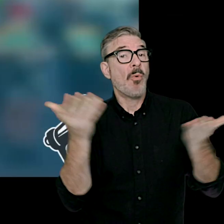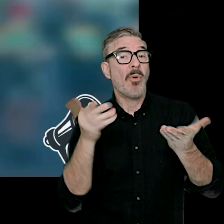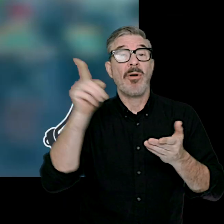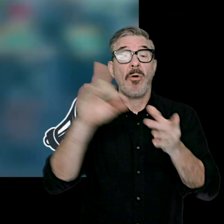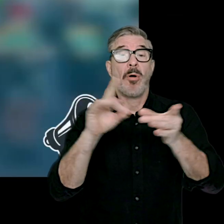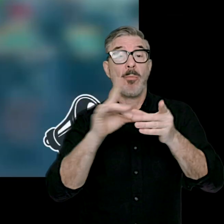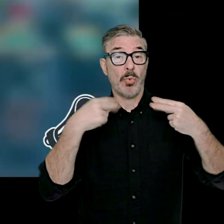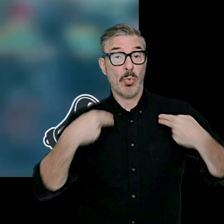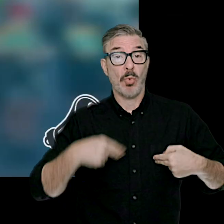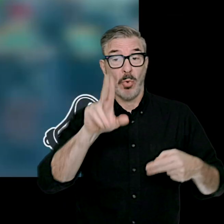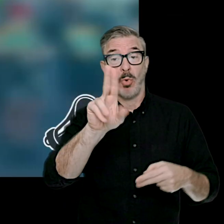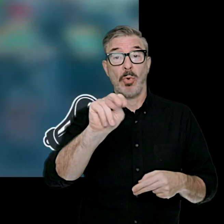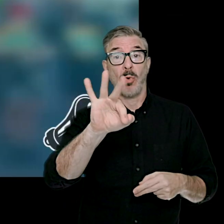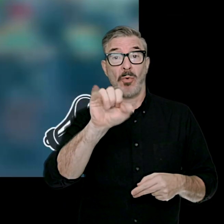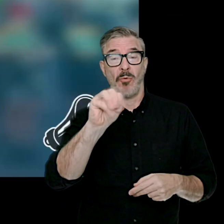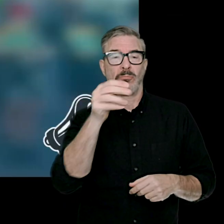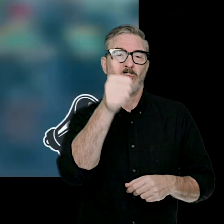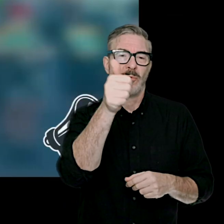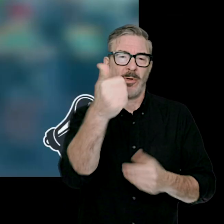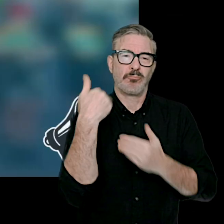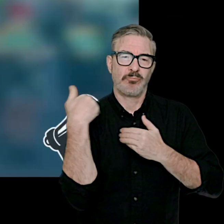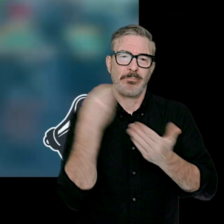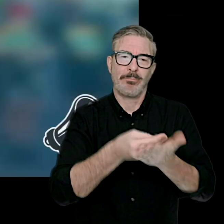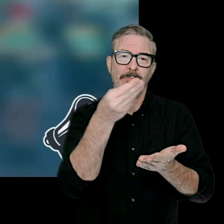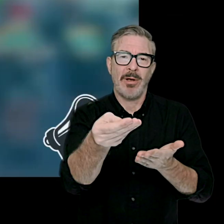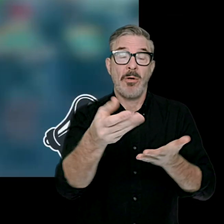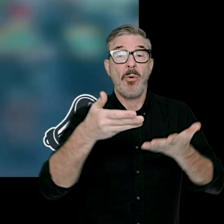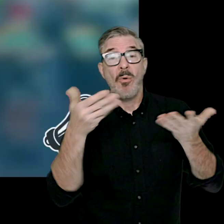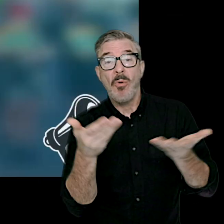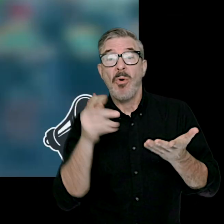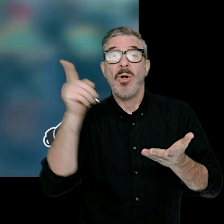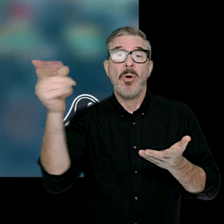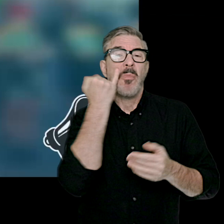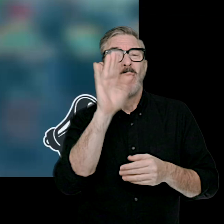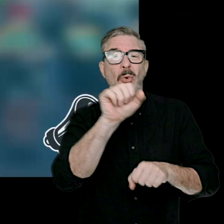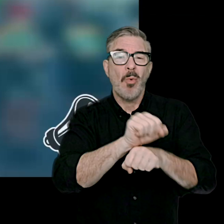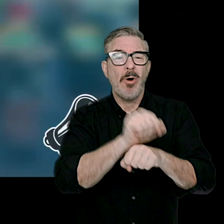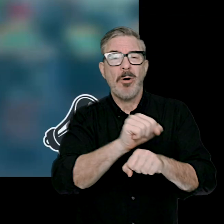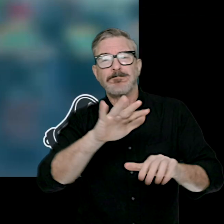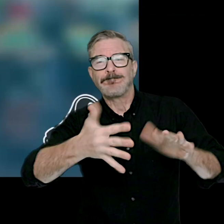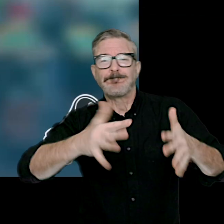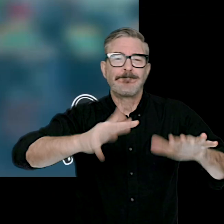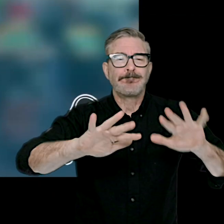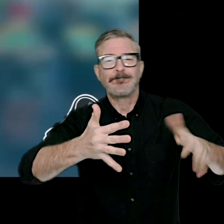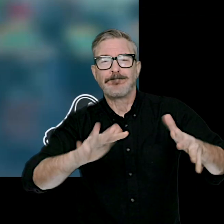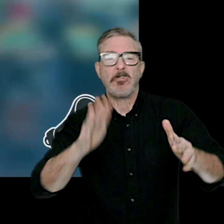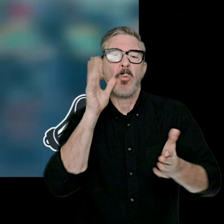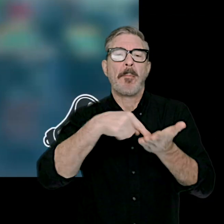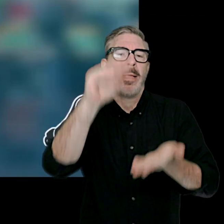we charge uniforms at this establishment. If they mention that they withhold pay